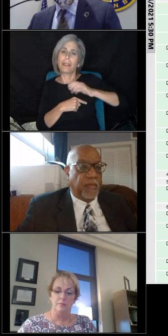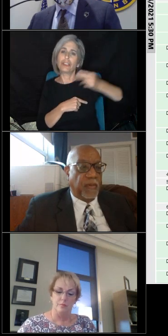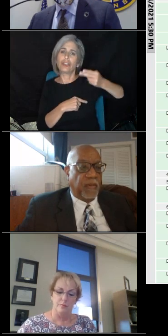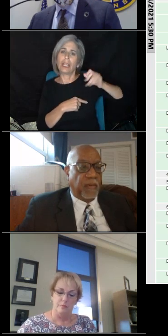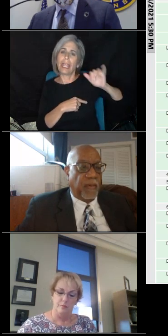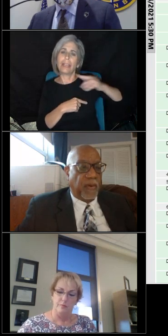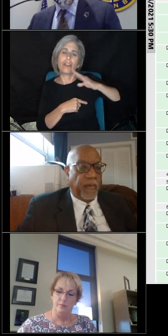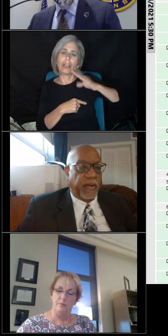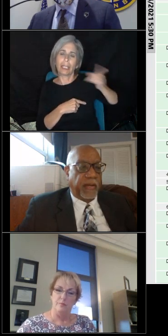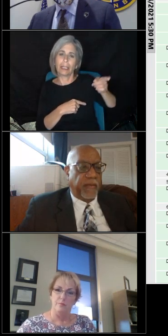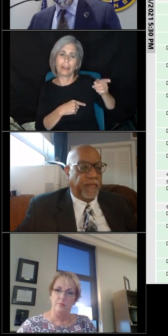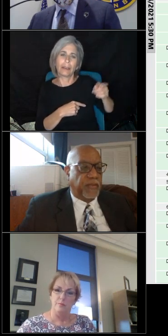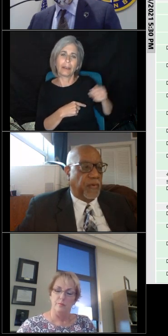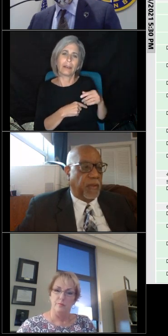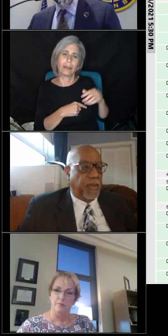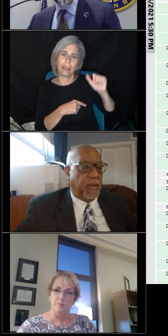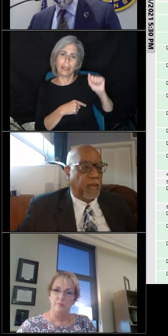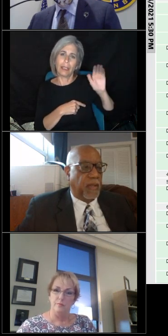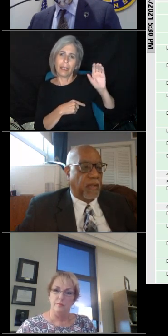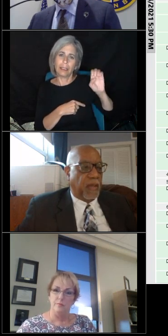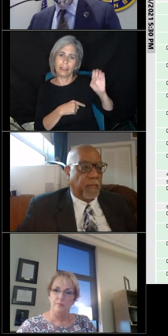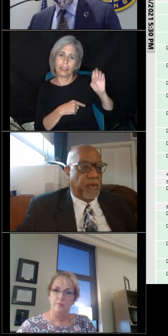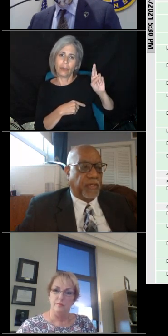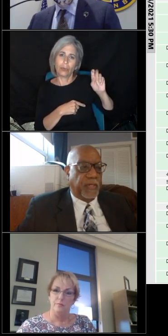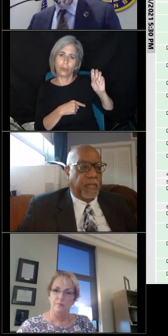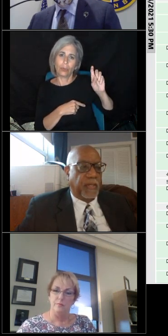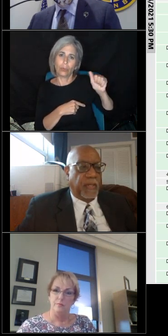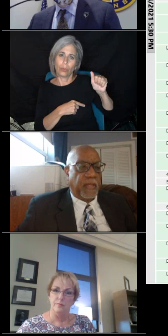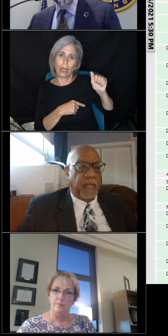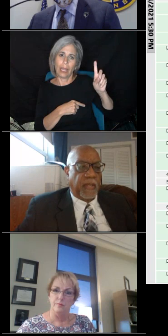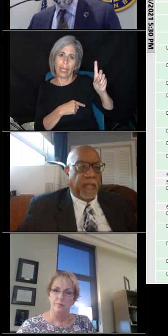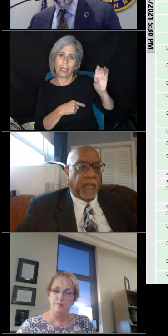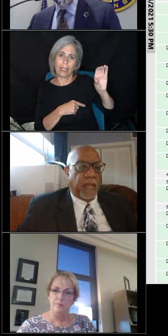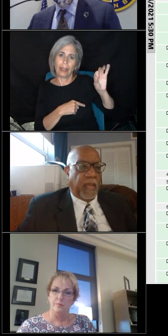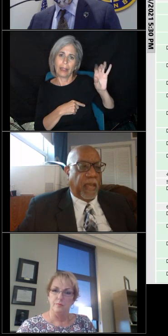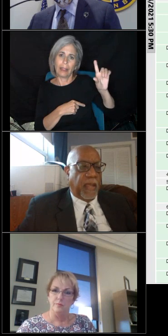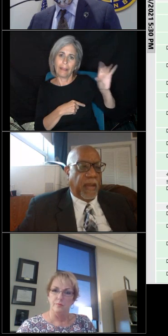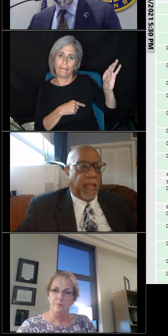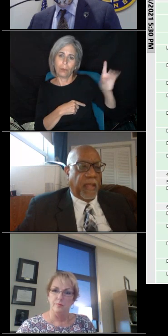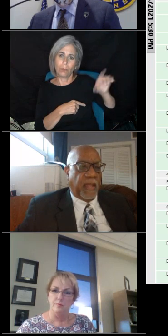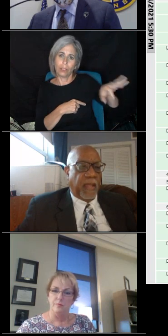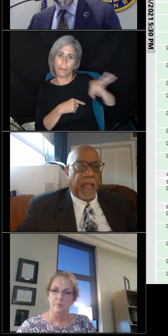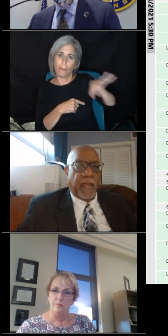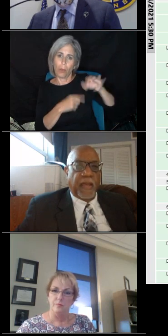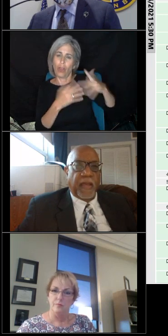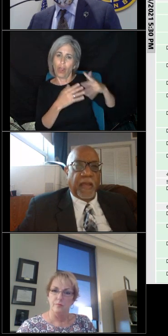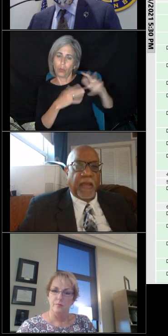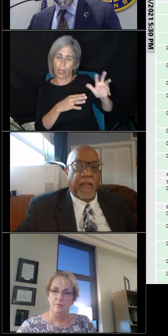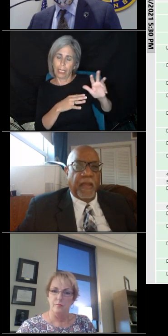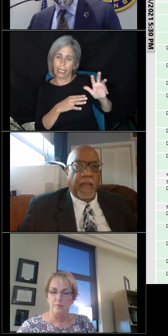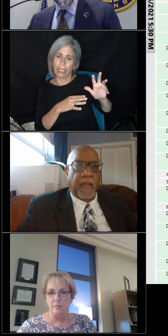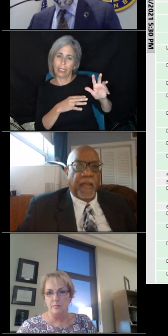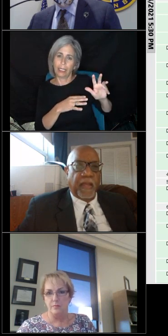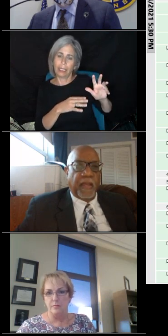Ace Tillman Radcliffe has already been appointed, and